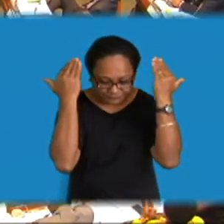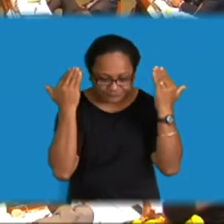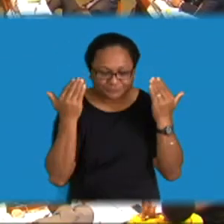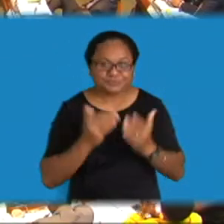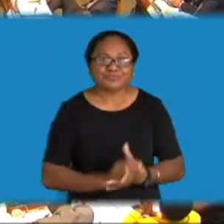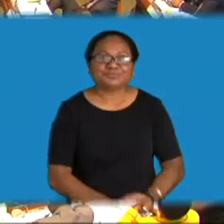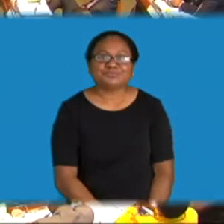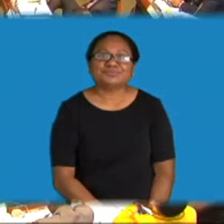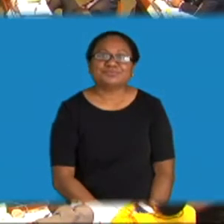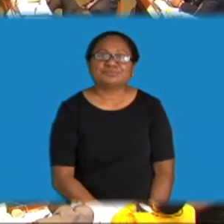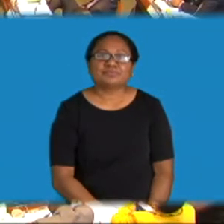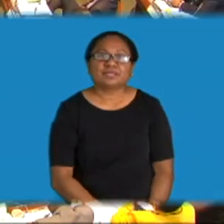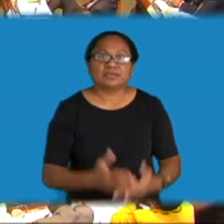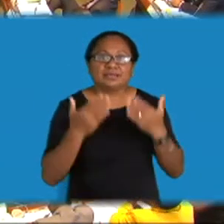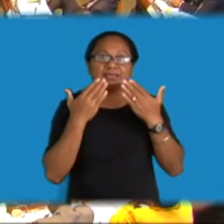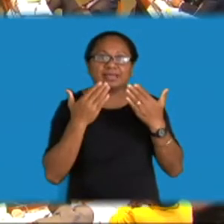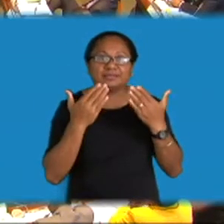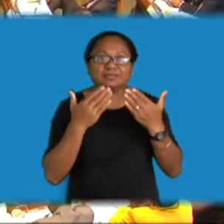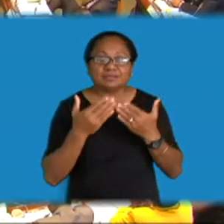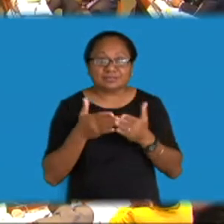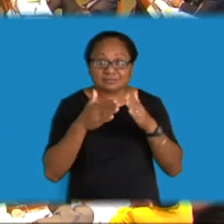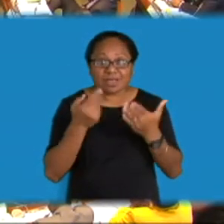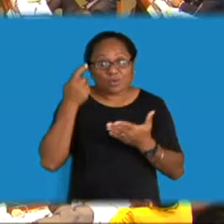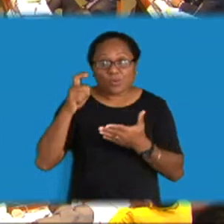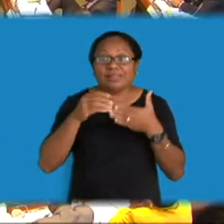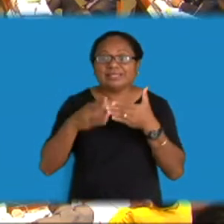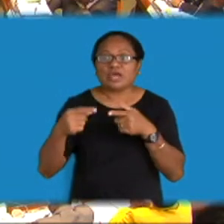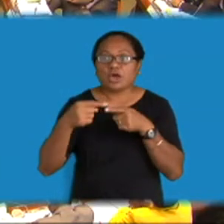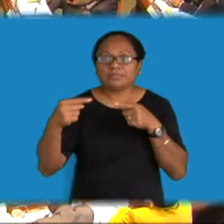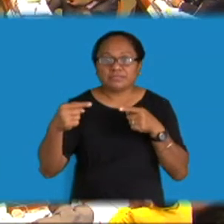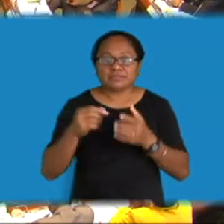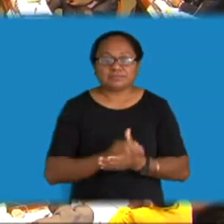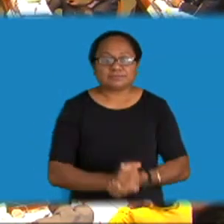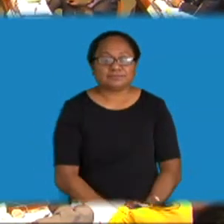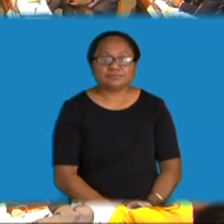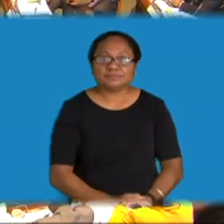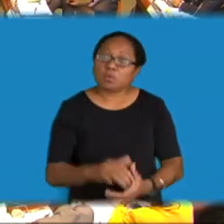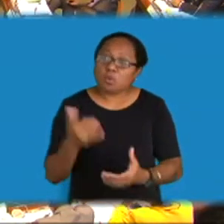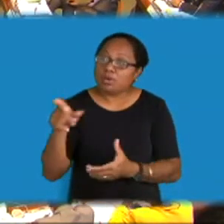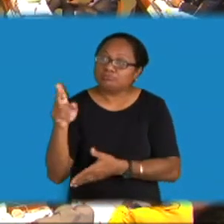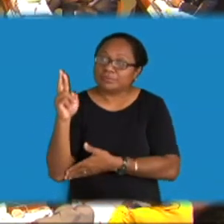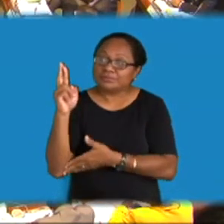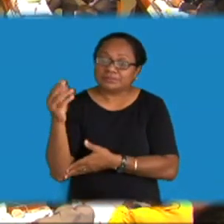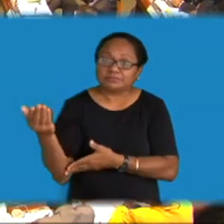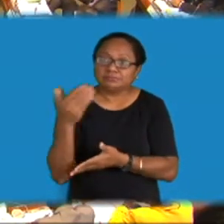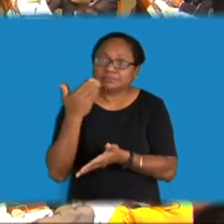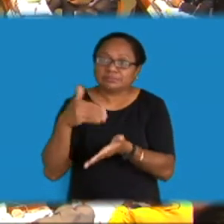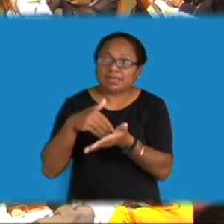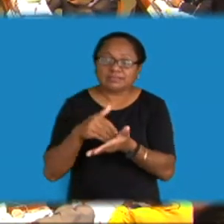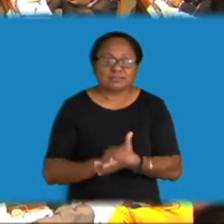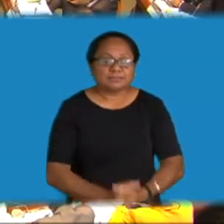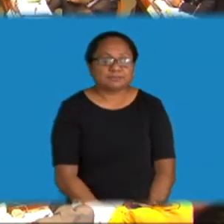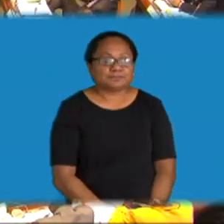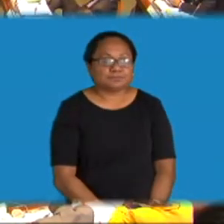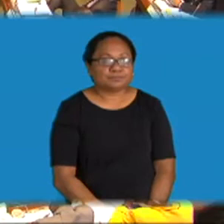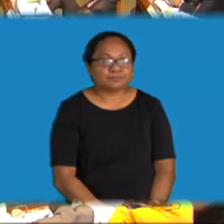Thank you. I now call on the Leader of Opposition or her designate to deliver a response. Thank